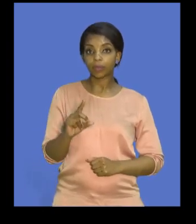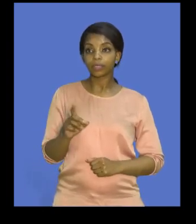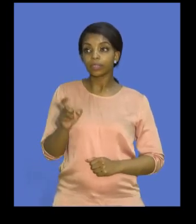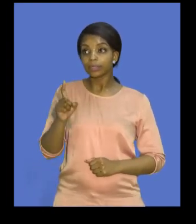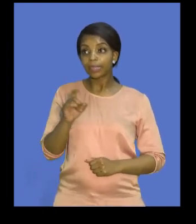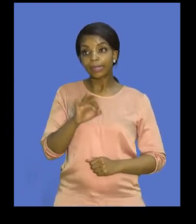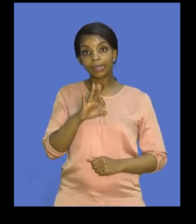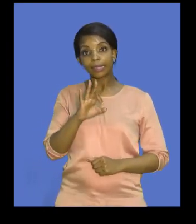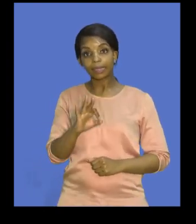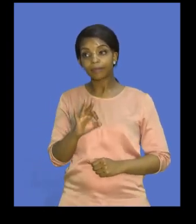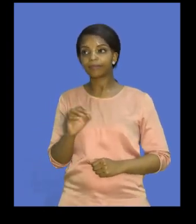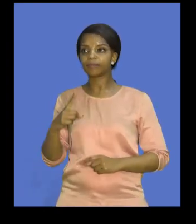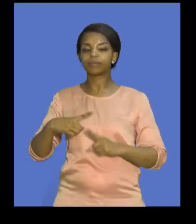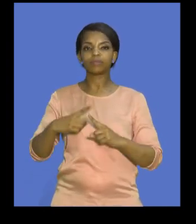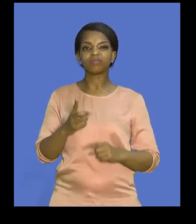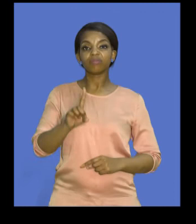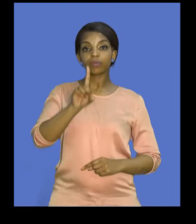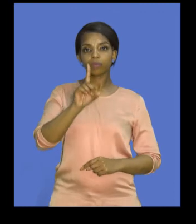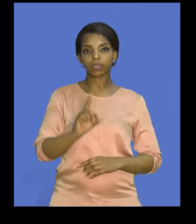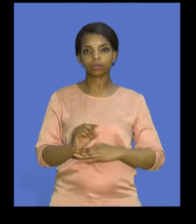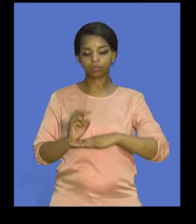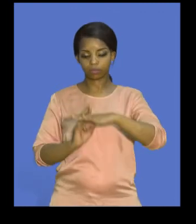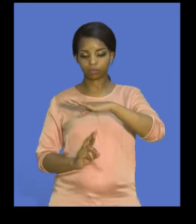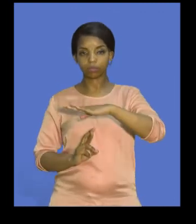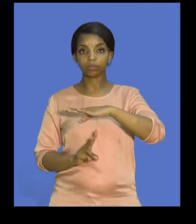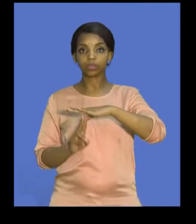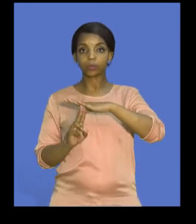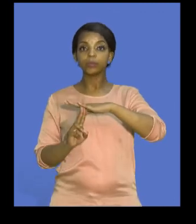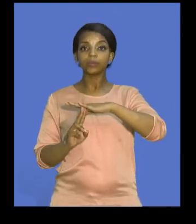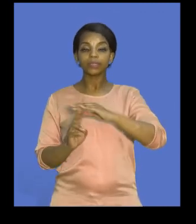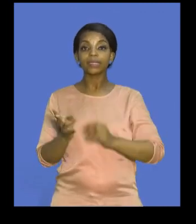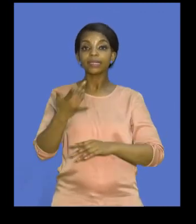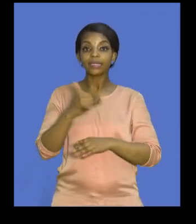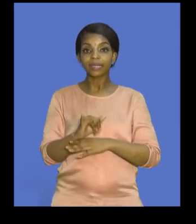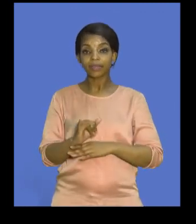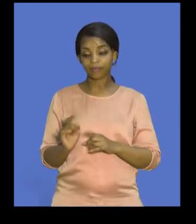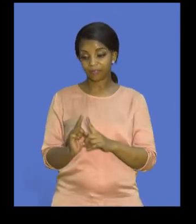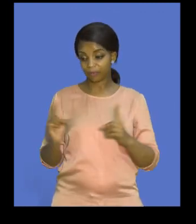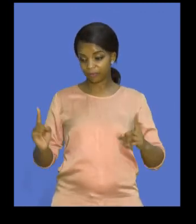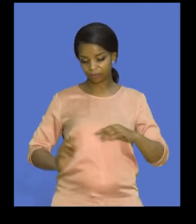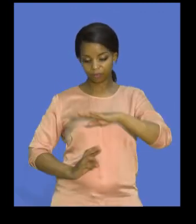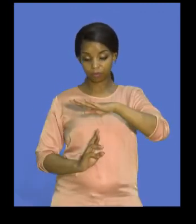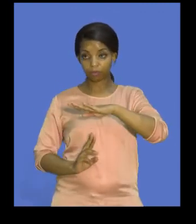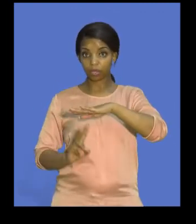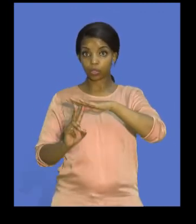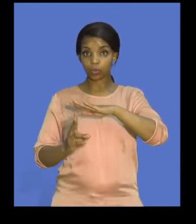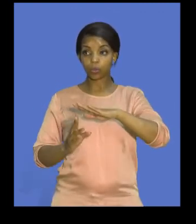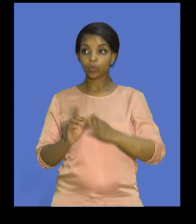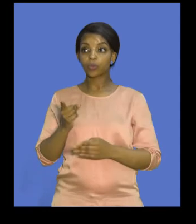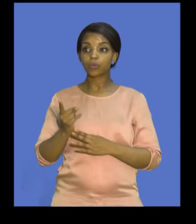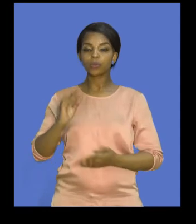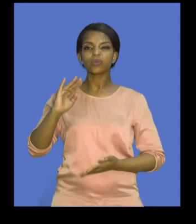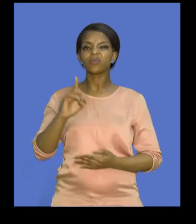distance. So if the square of the distance increases, what happens to the electrostatic force? Let's check that. So this is